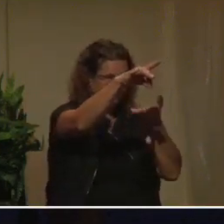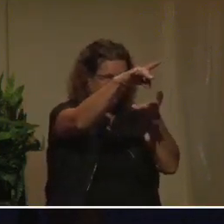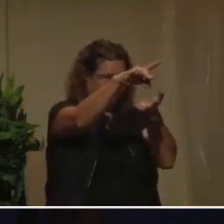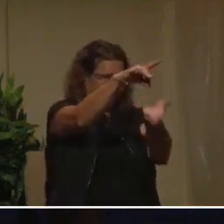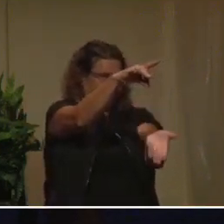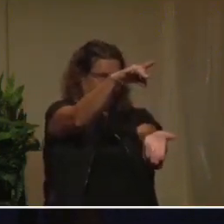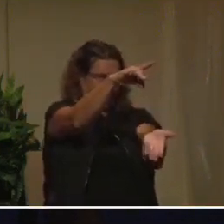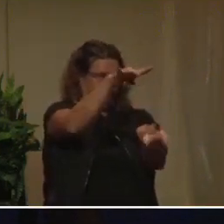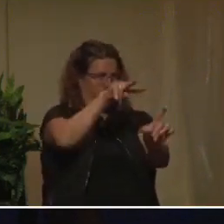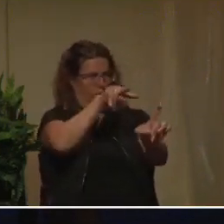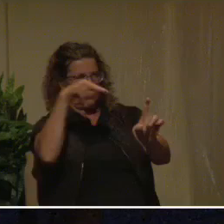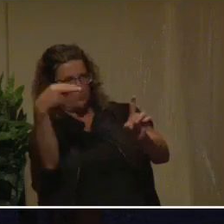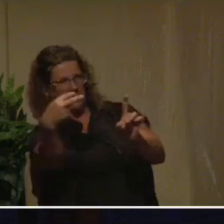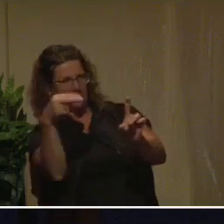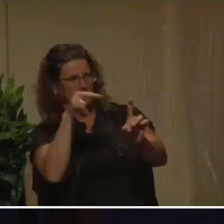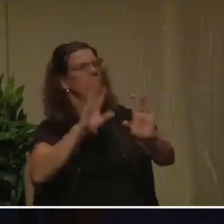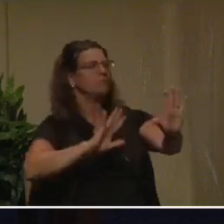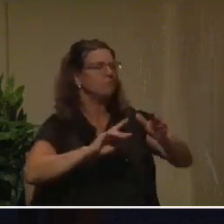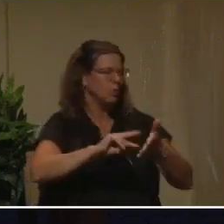And what I mean by that is this.